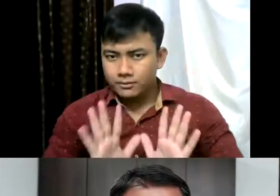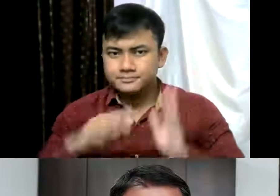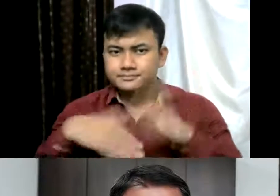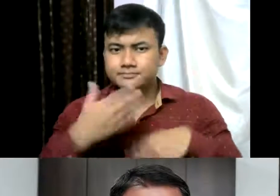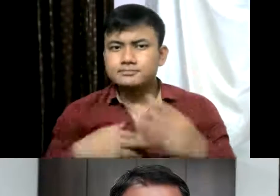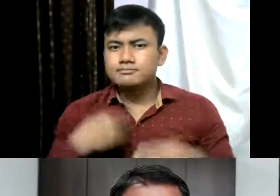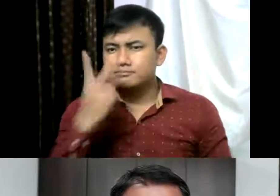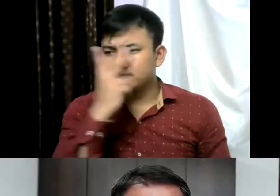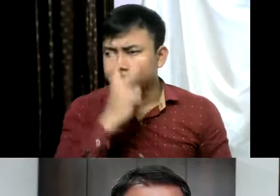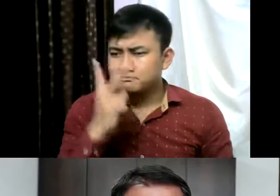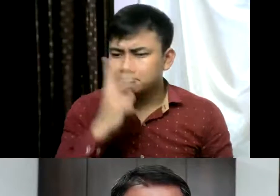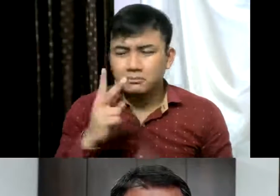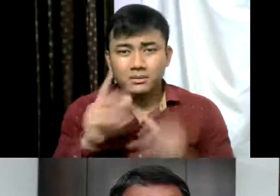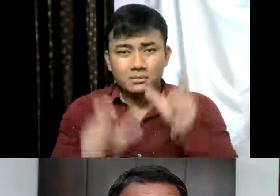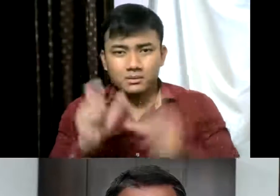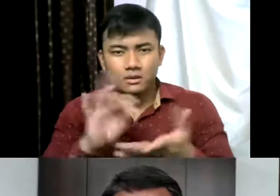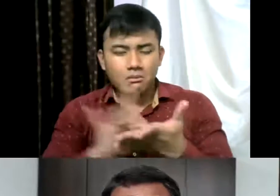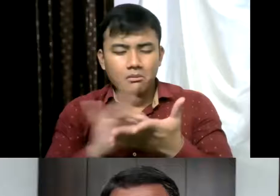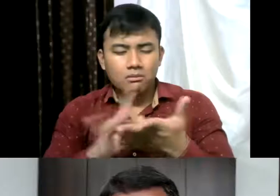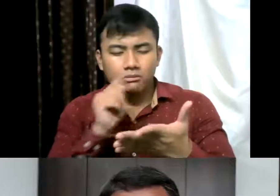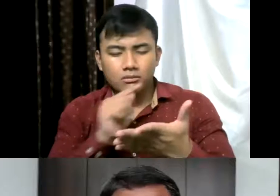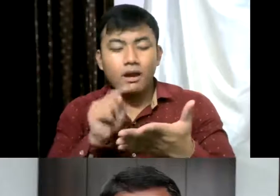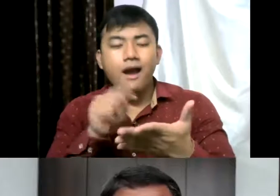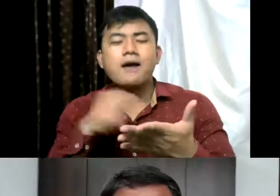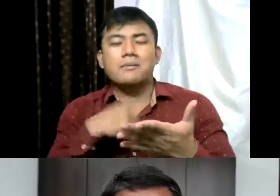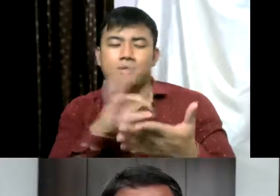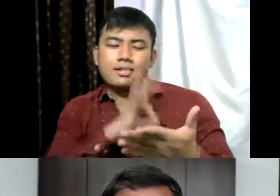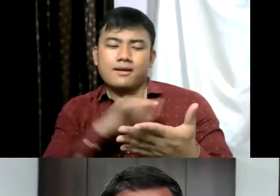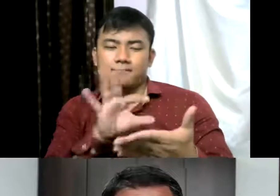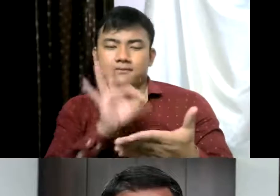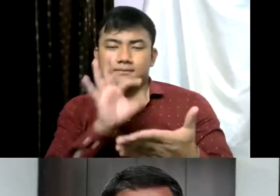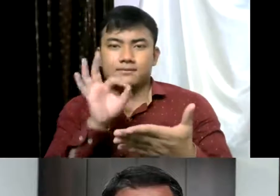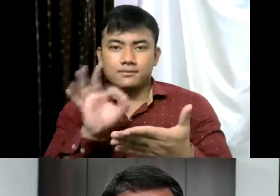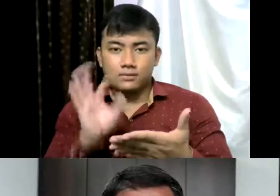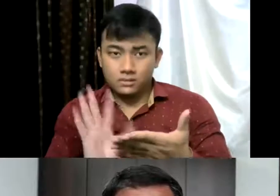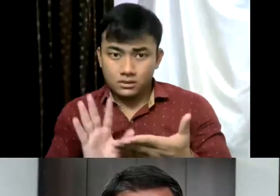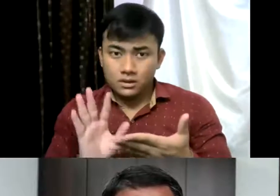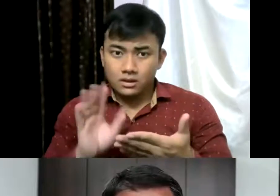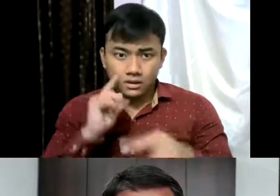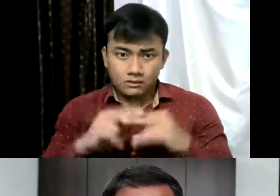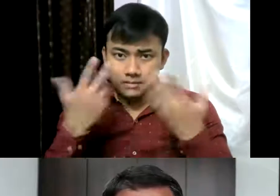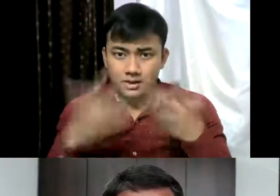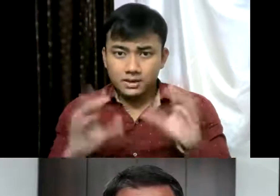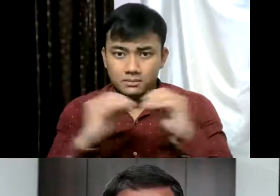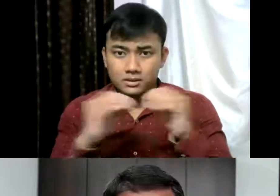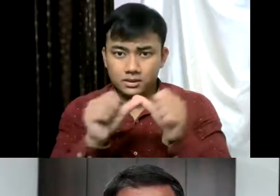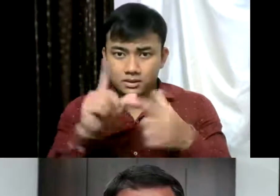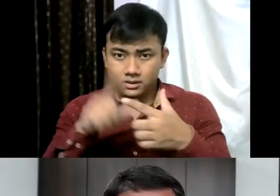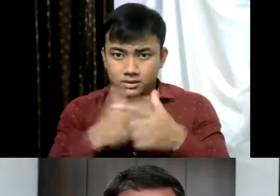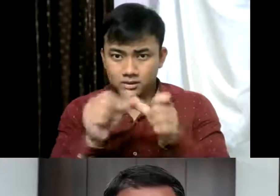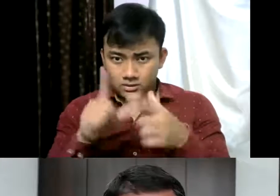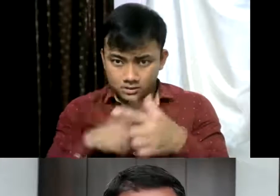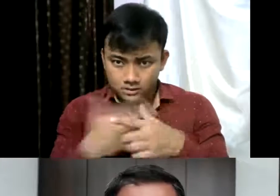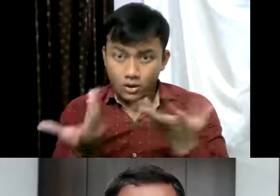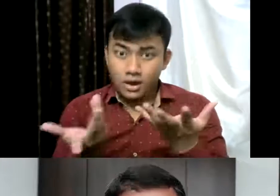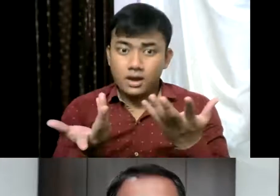caste surname because I knew these are the bodies that are desirable. Right? If I write Singhania, if I write Bajaj, this is what we have fed with